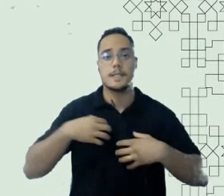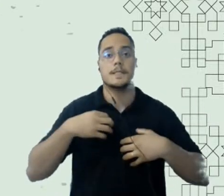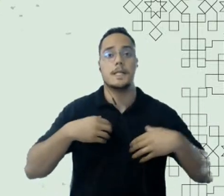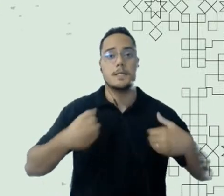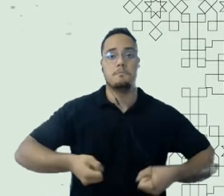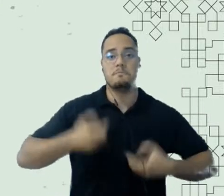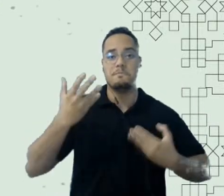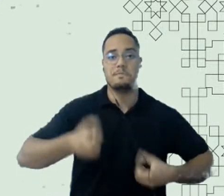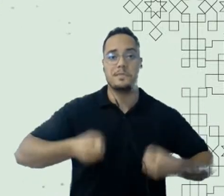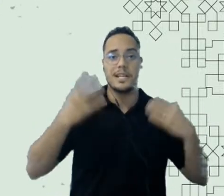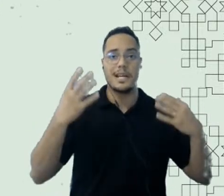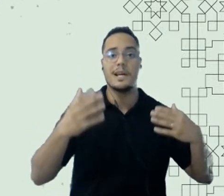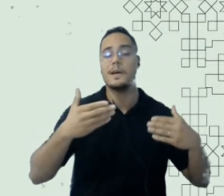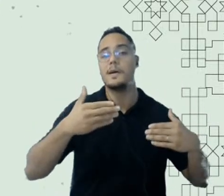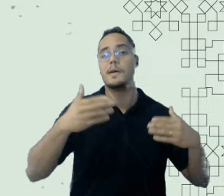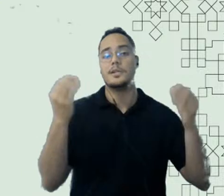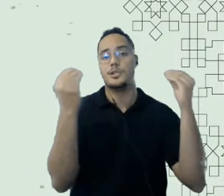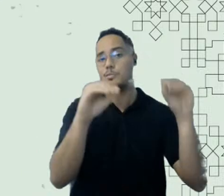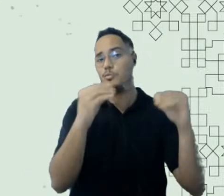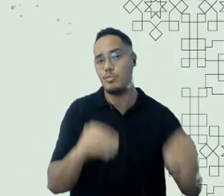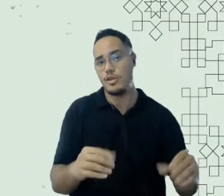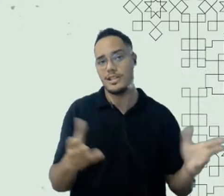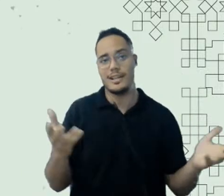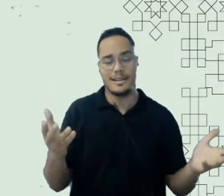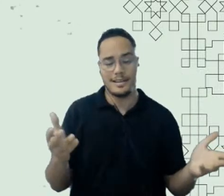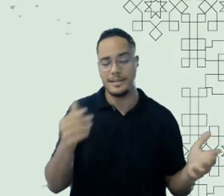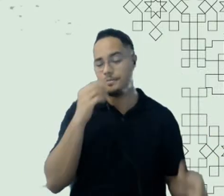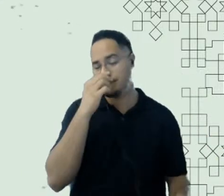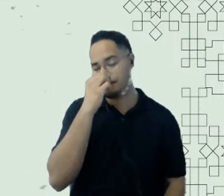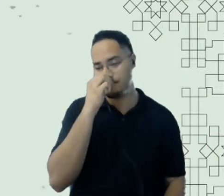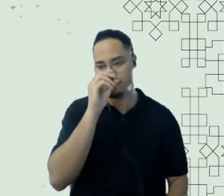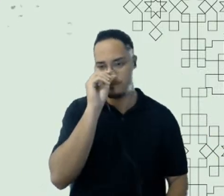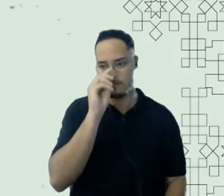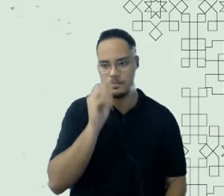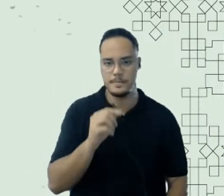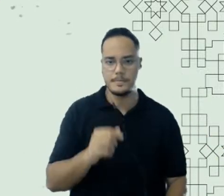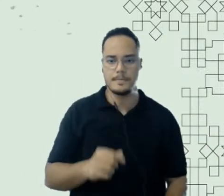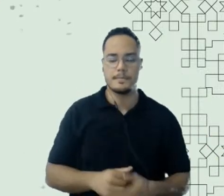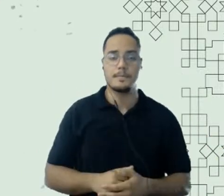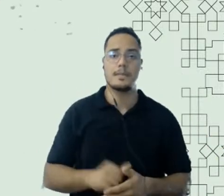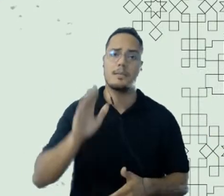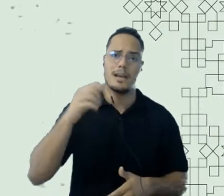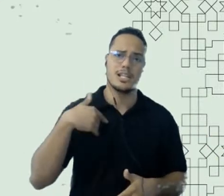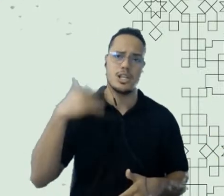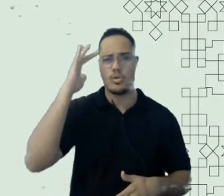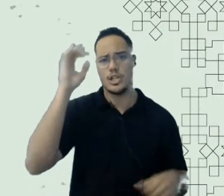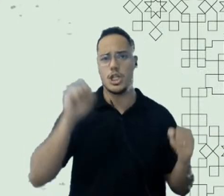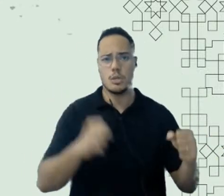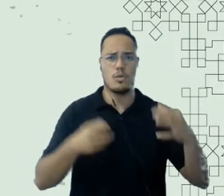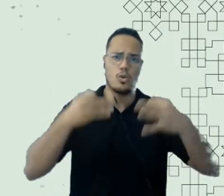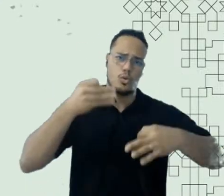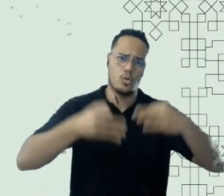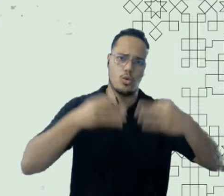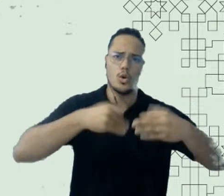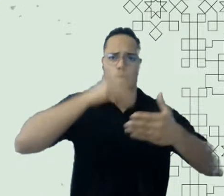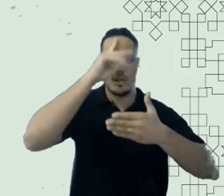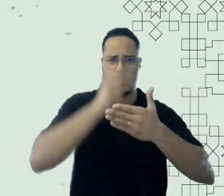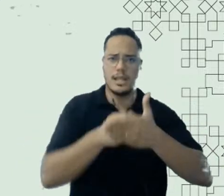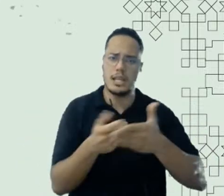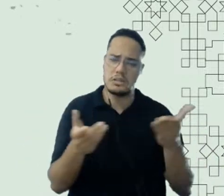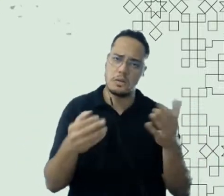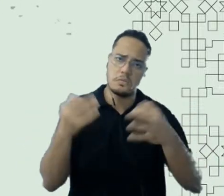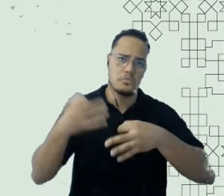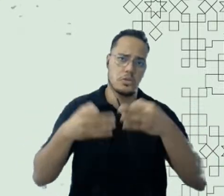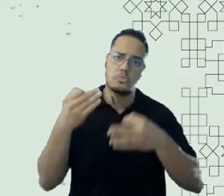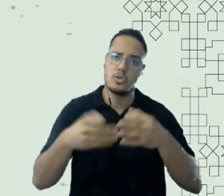come before the Court of Justice. I don't know. But well, so far it's good news that